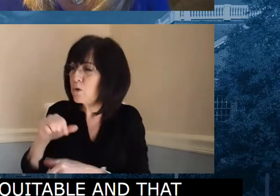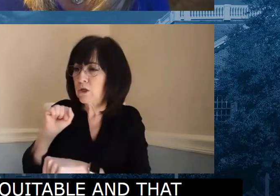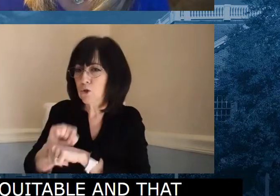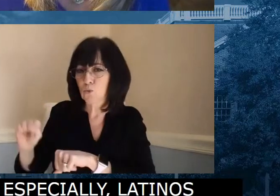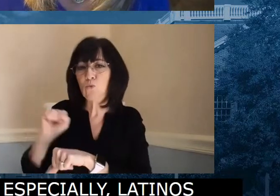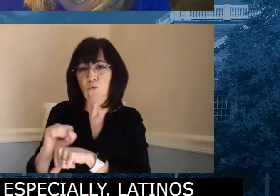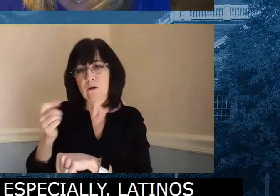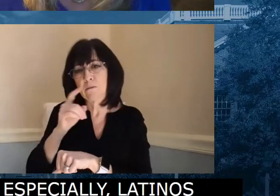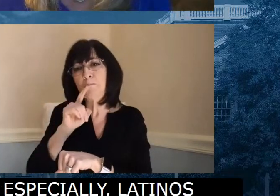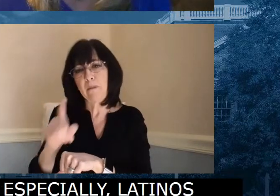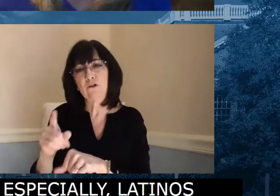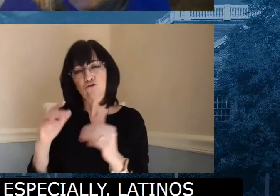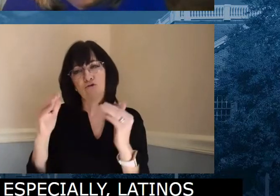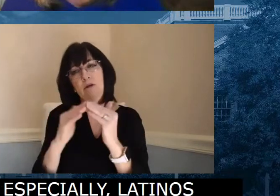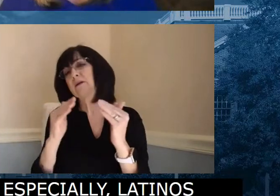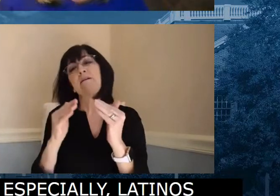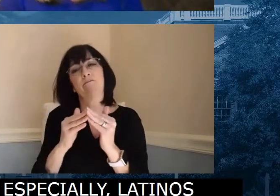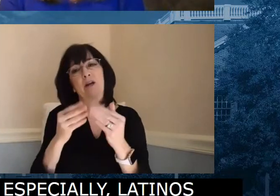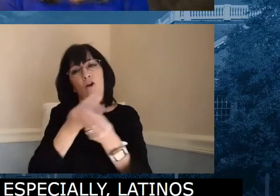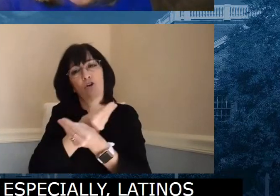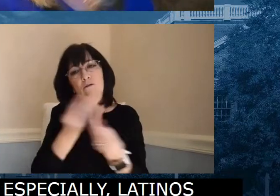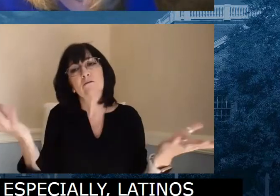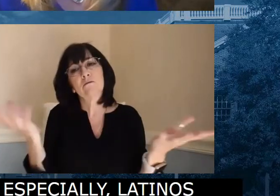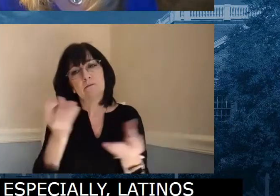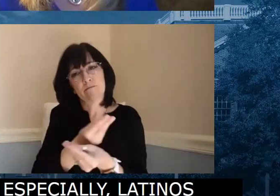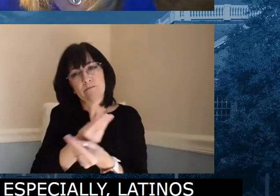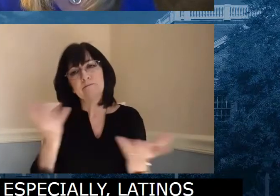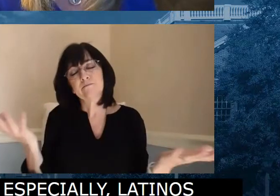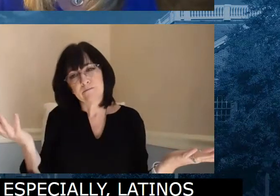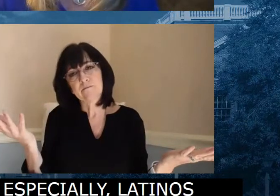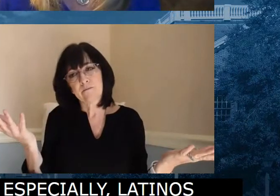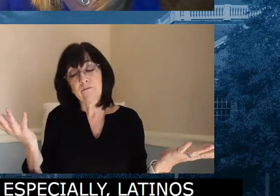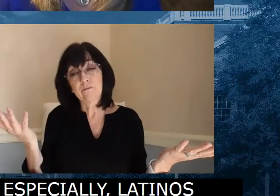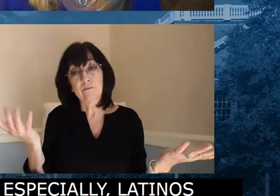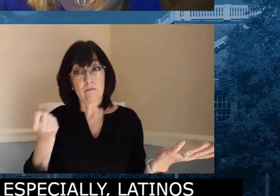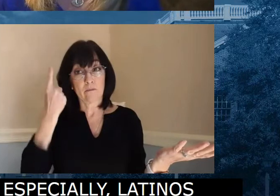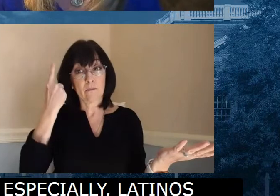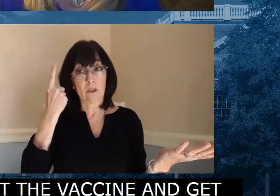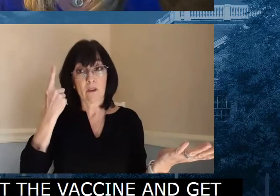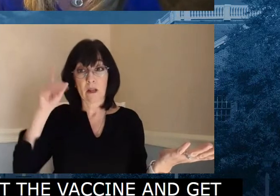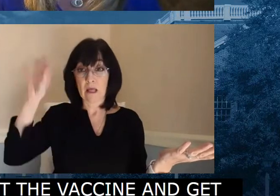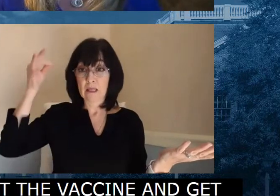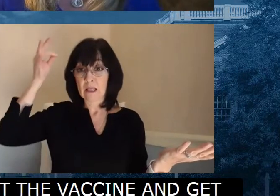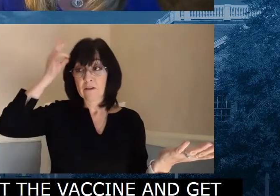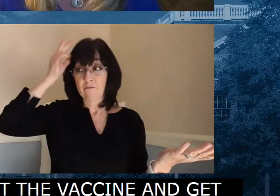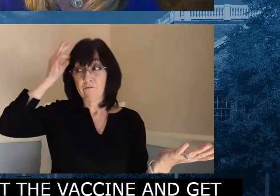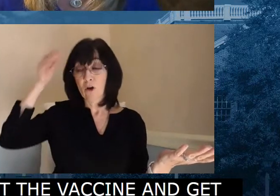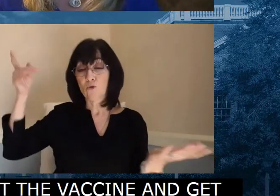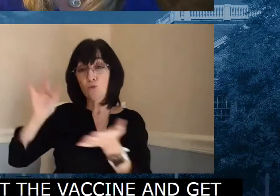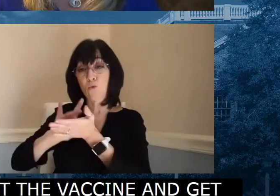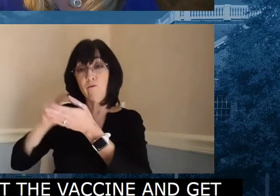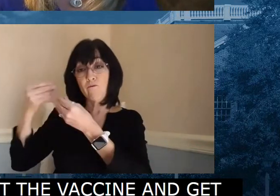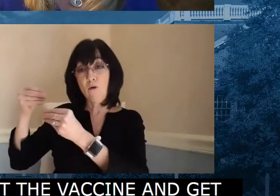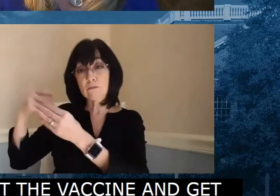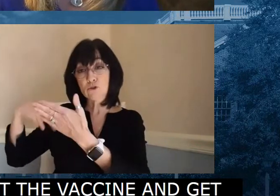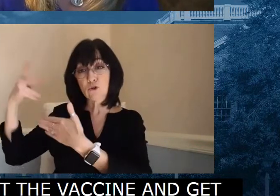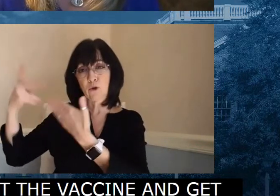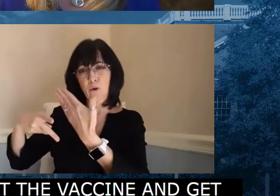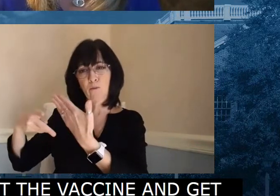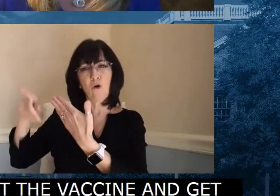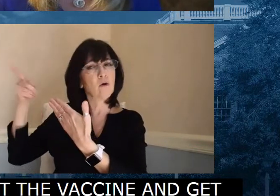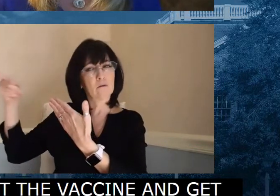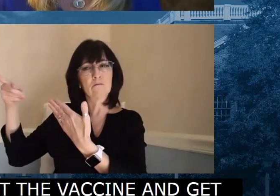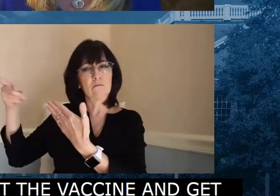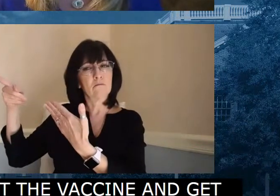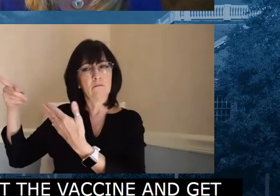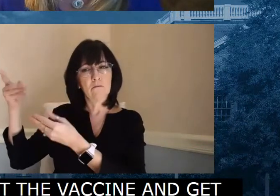state. The first really is the federal program itself. The federal pharmacy program targets